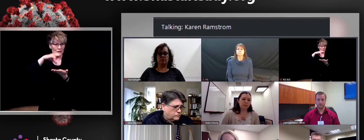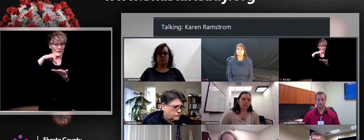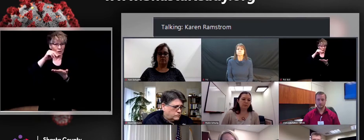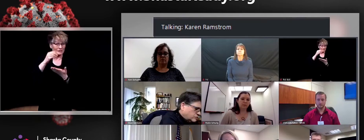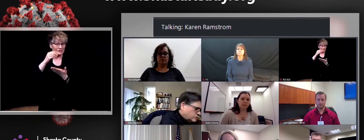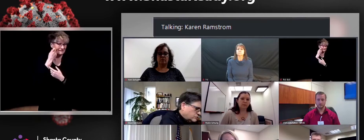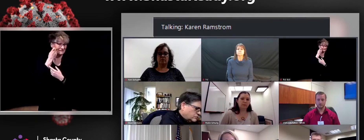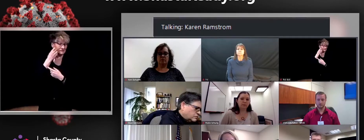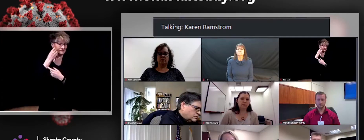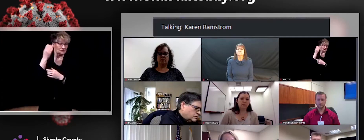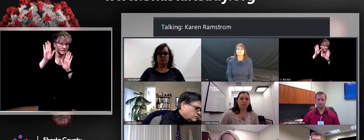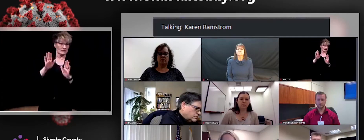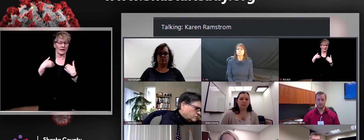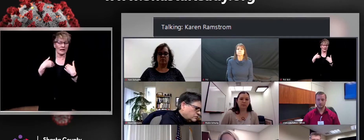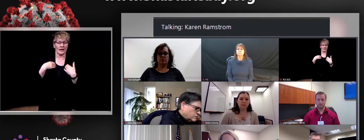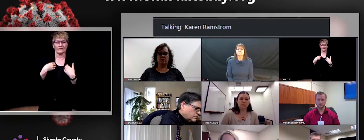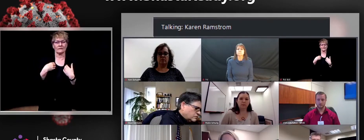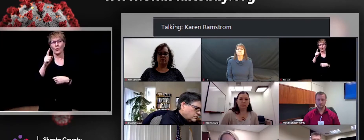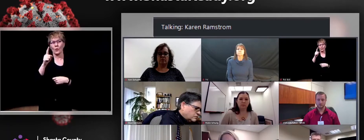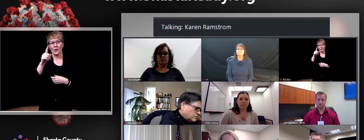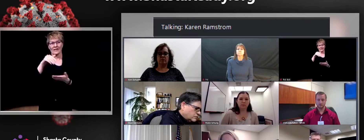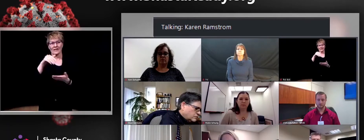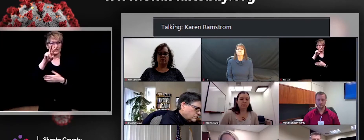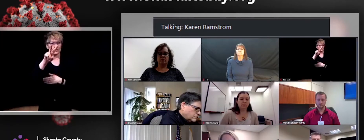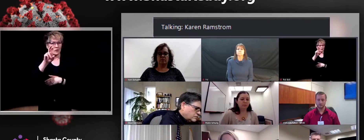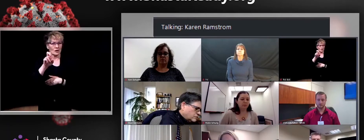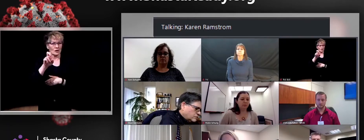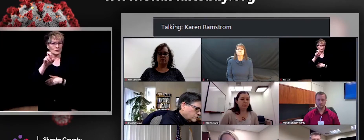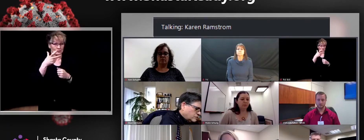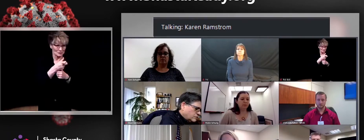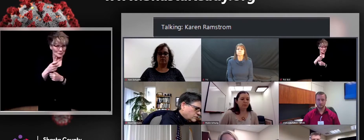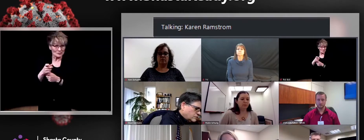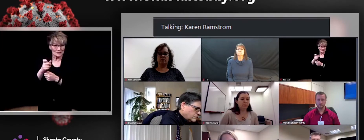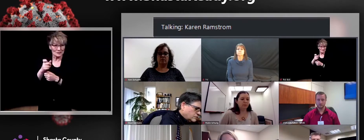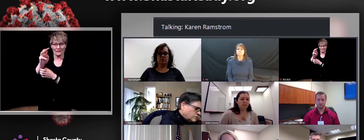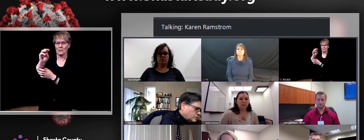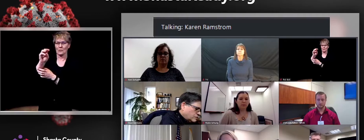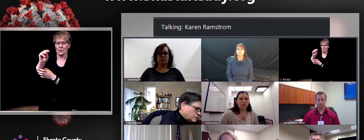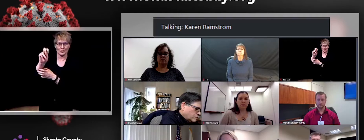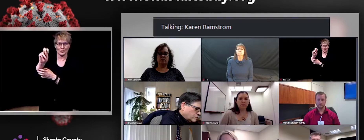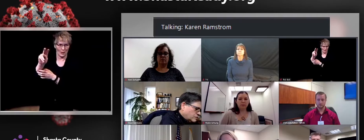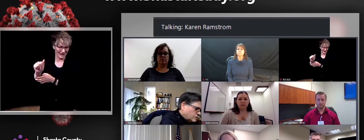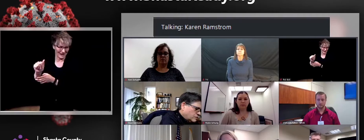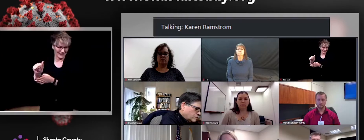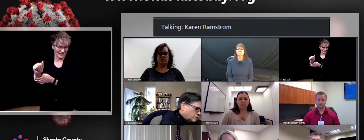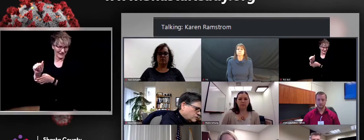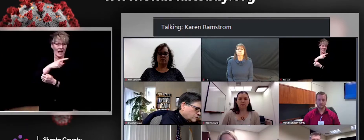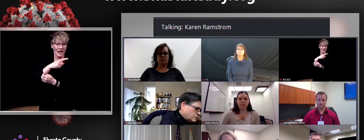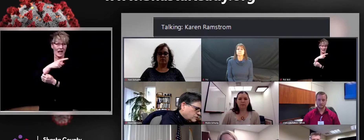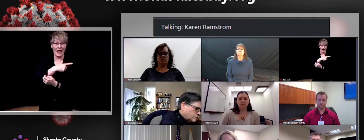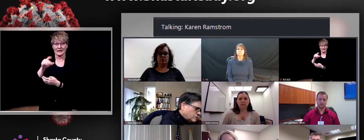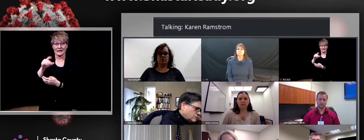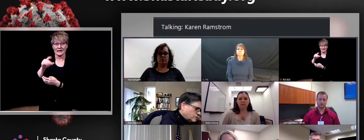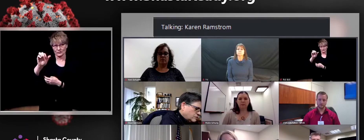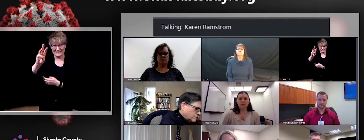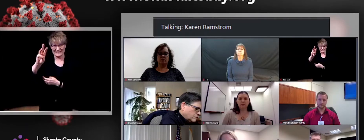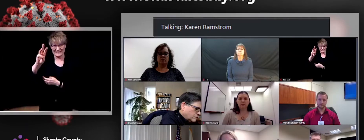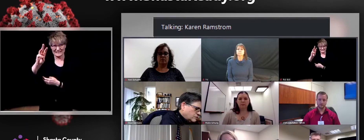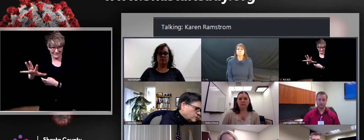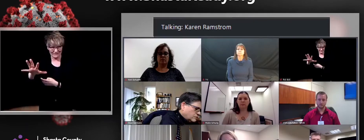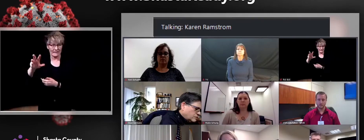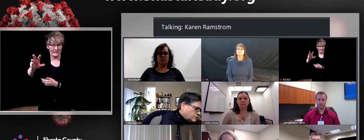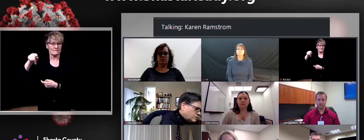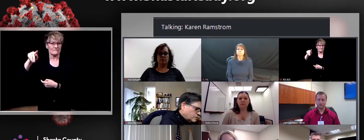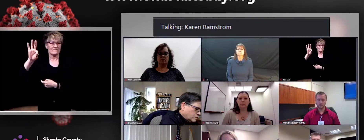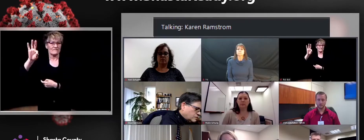second doses of Moderna, and for first doses, 975 of Pfizer and 1,600 of Moderna. And just to